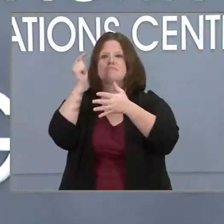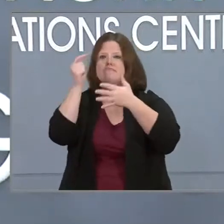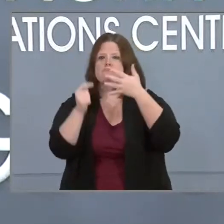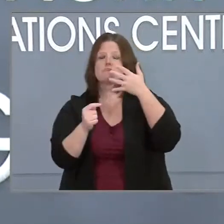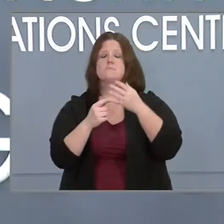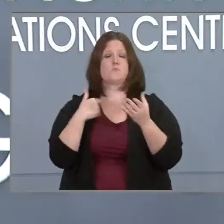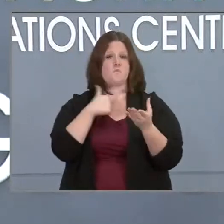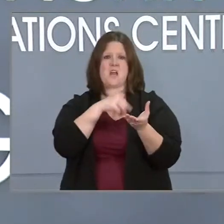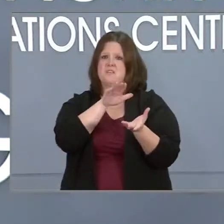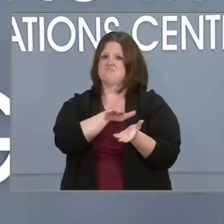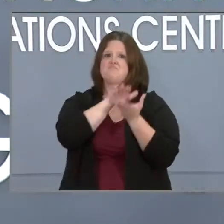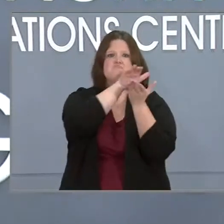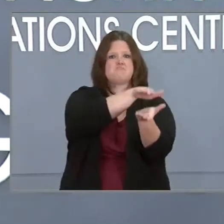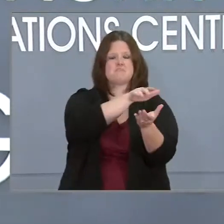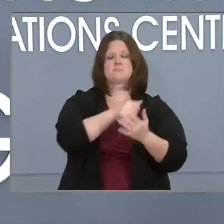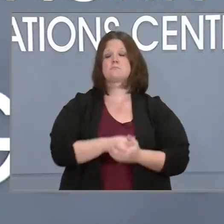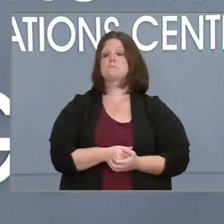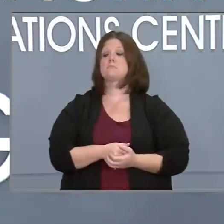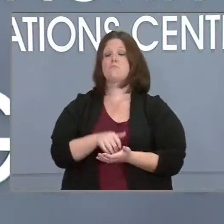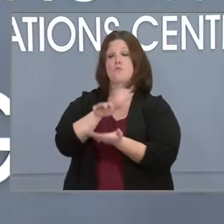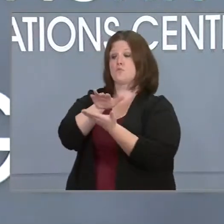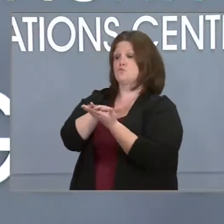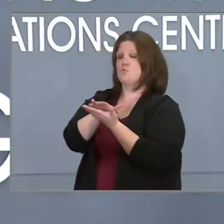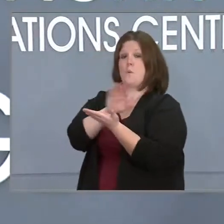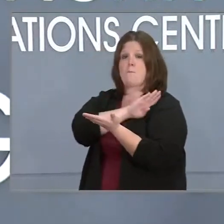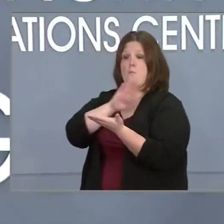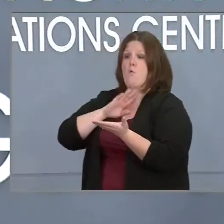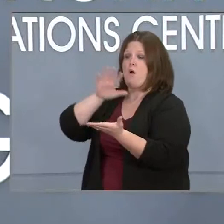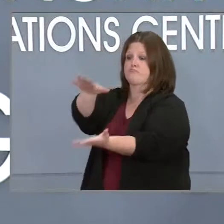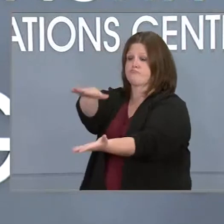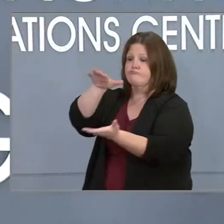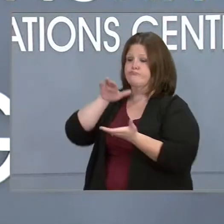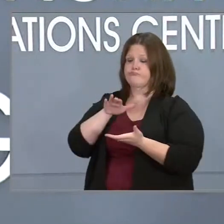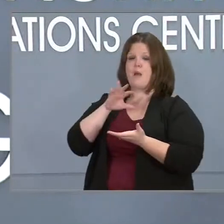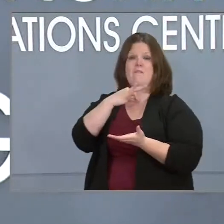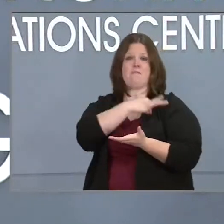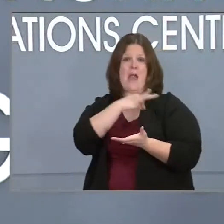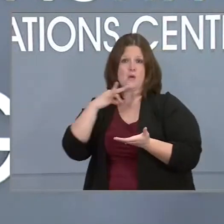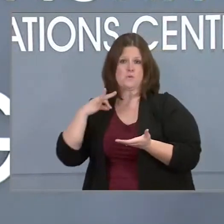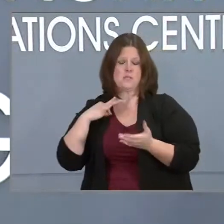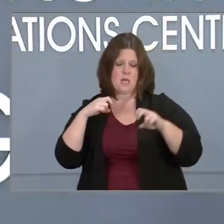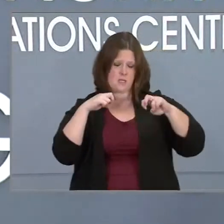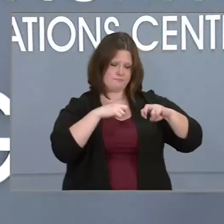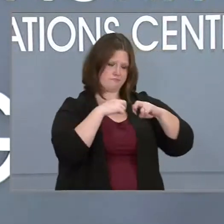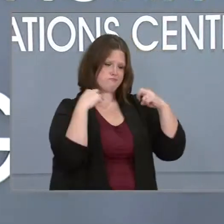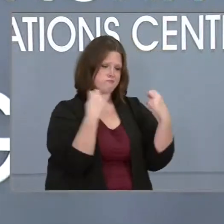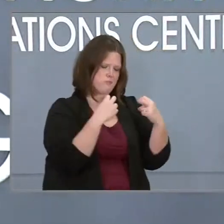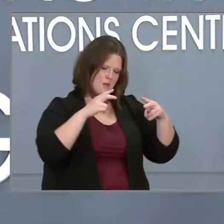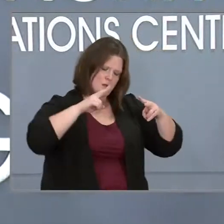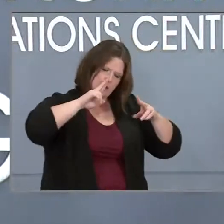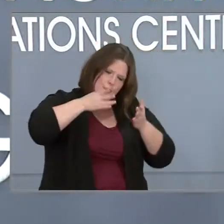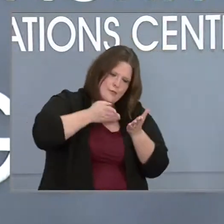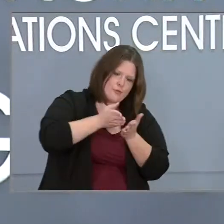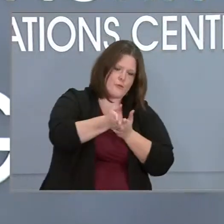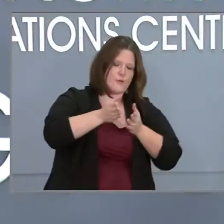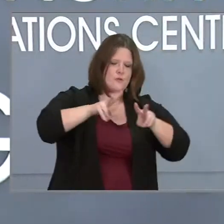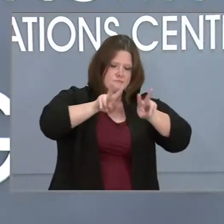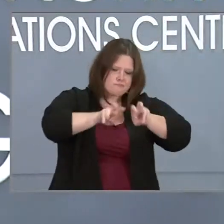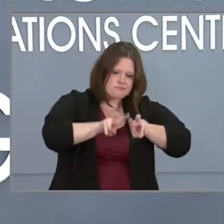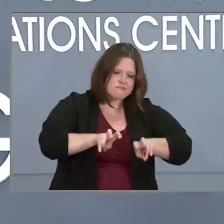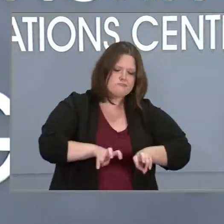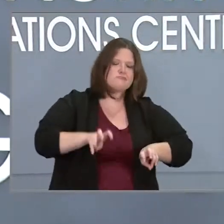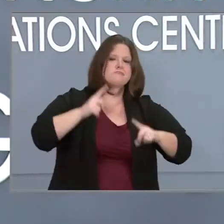boards, superintendents, faculty have to take the time to understand it and to consider it, we've